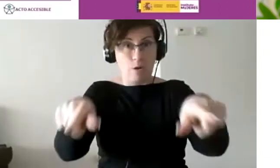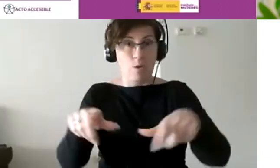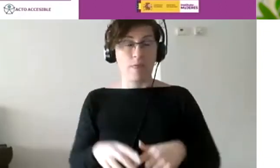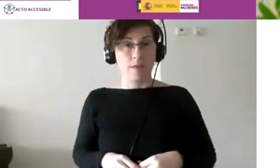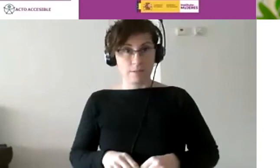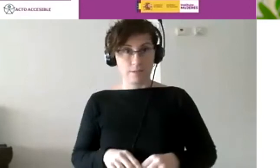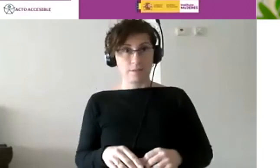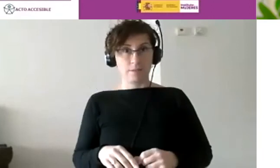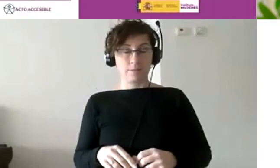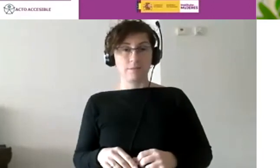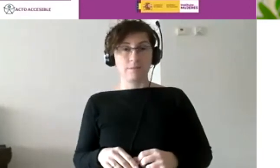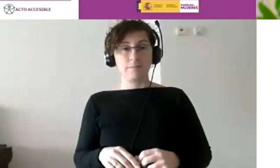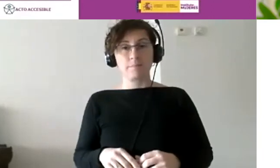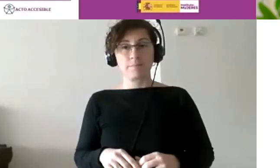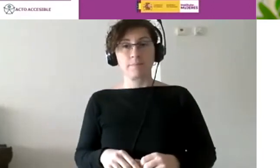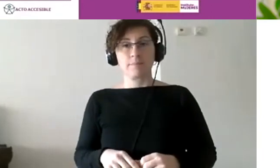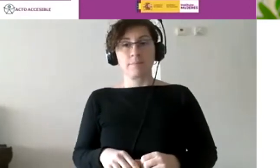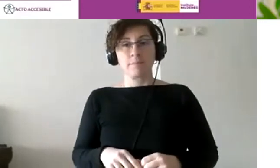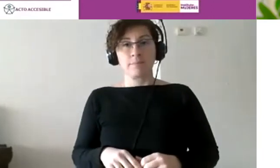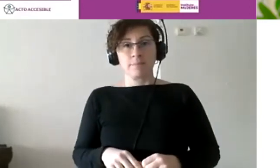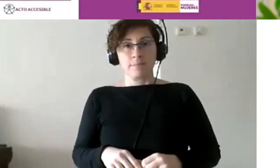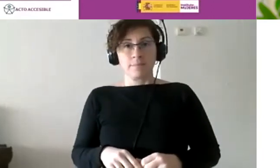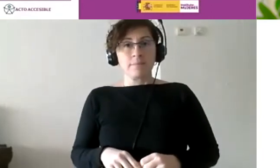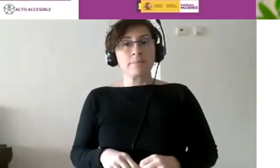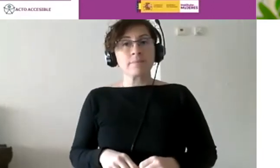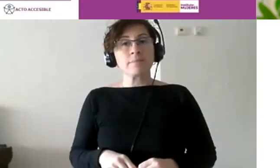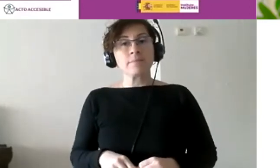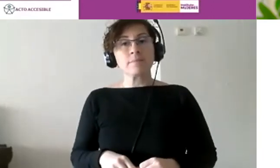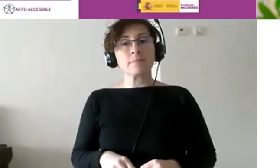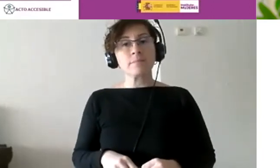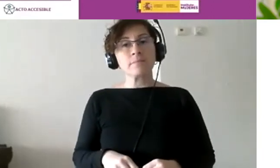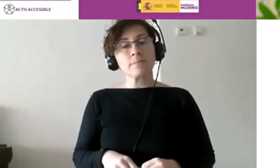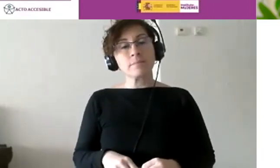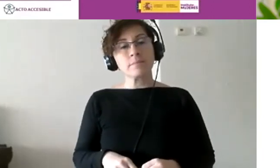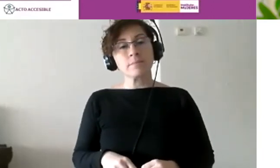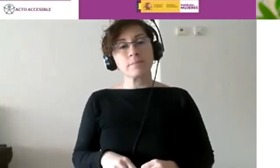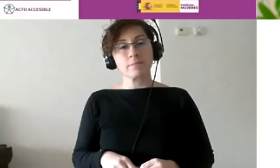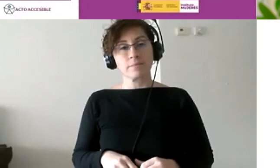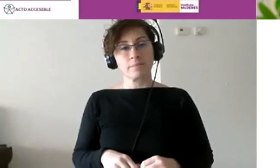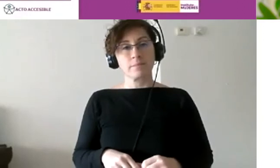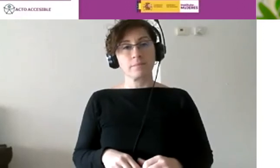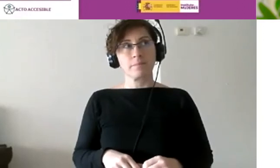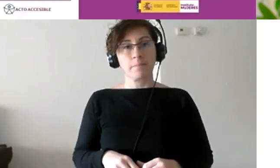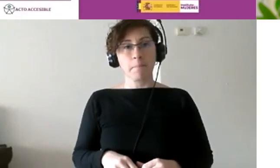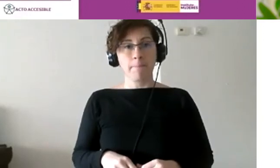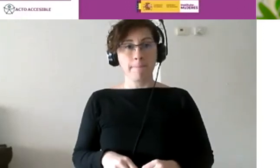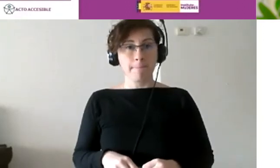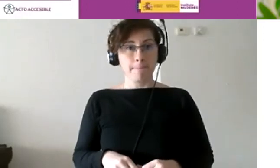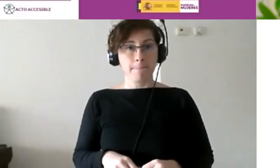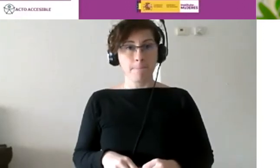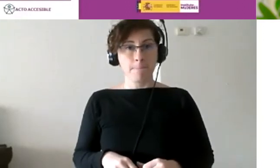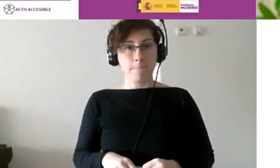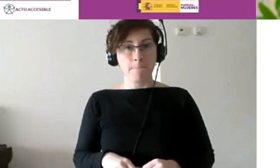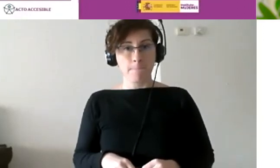for people with disabilities, for women and girls with disabilities. We also should talk